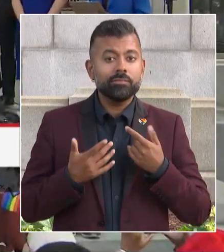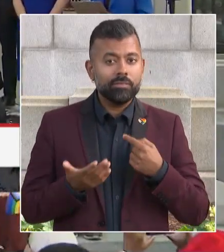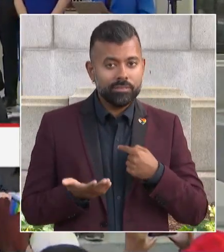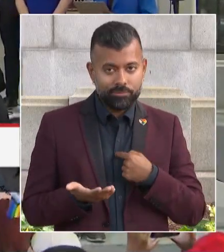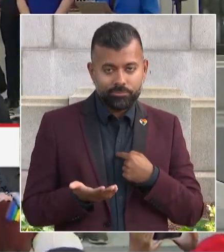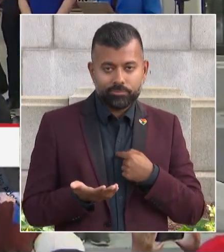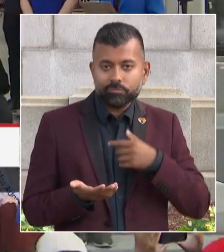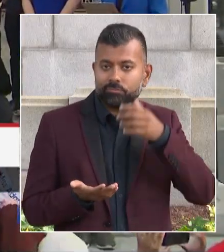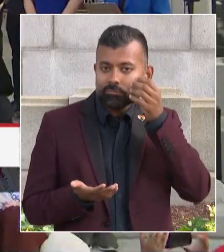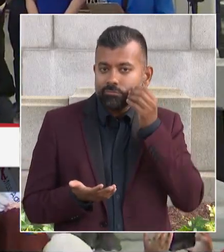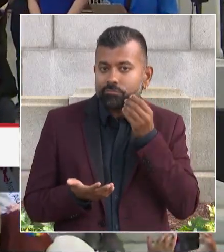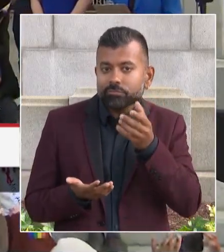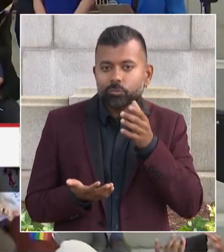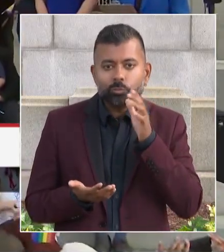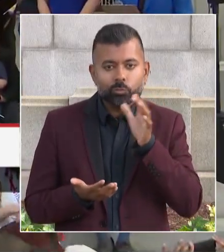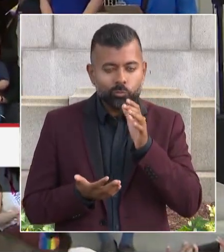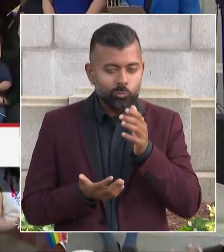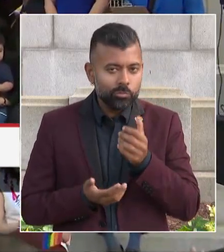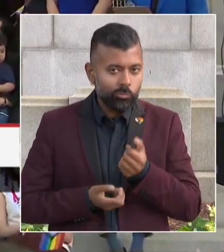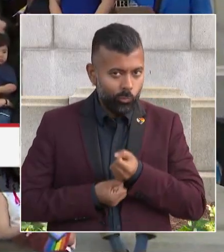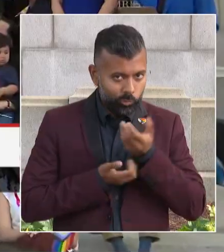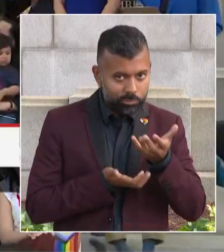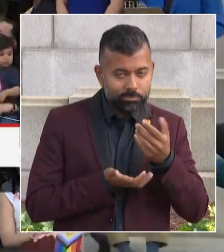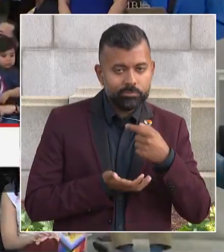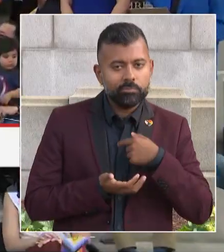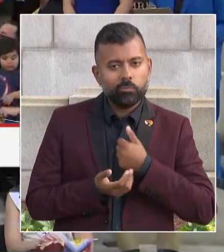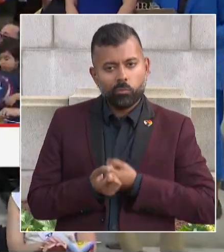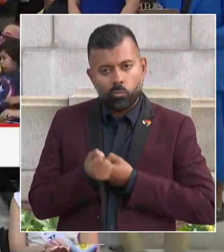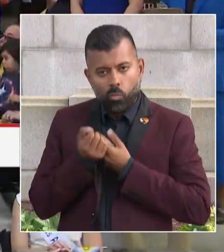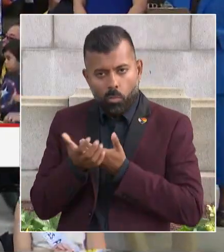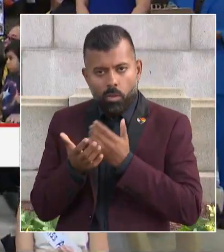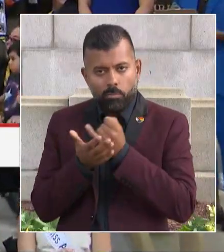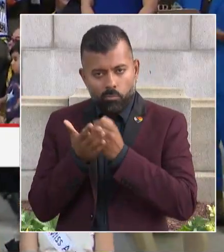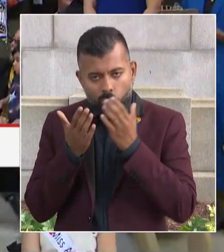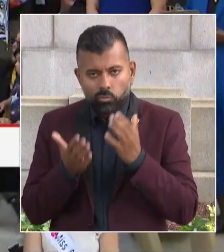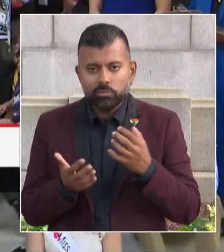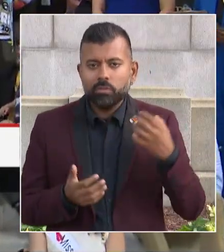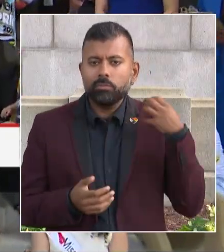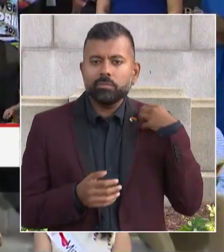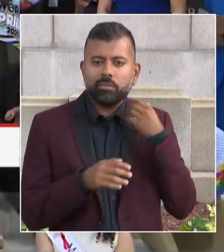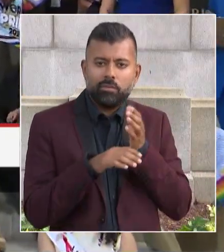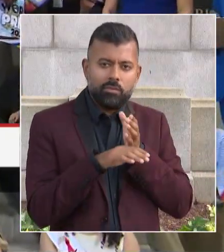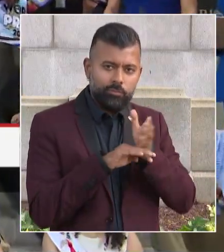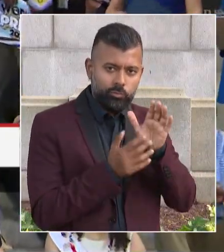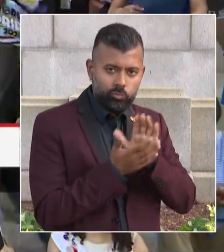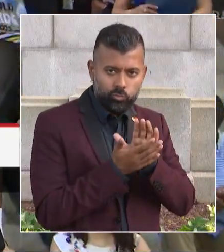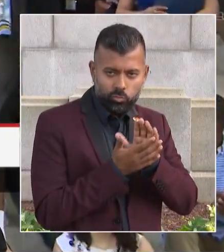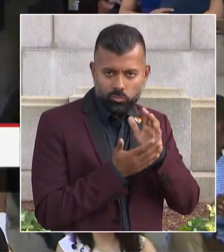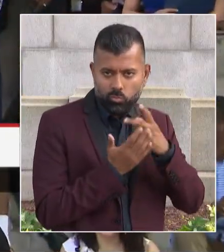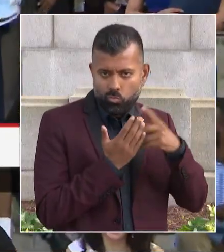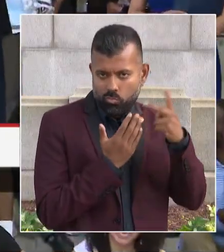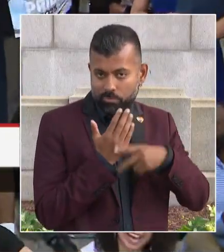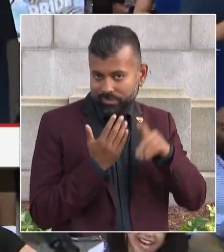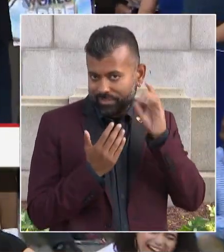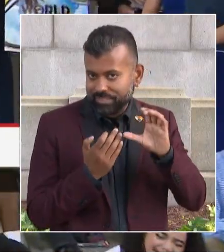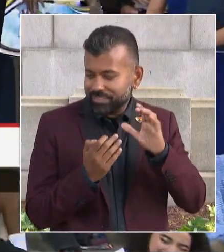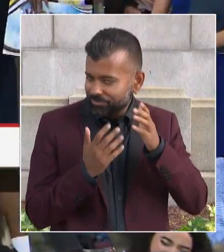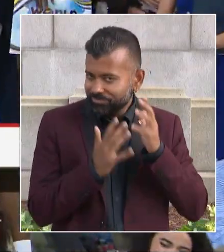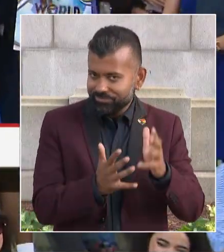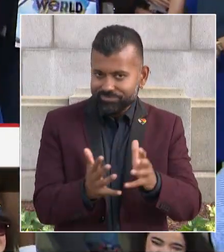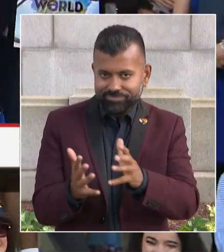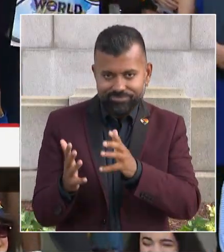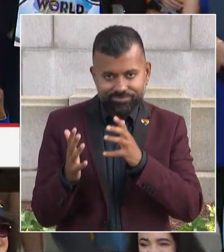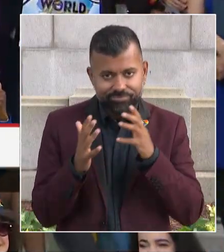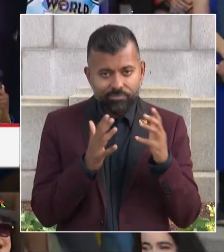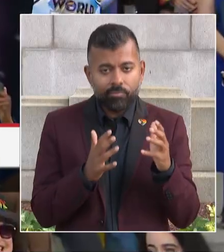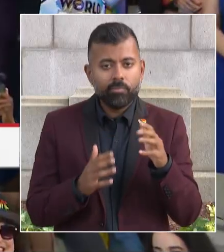Chief of Culture and Arts for an amazing after-school program, DC Scores. Also, that's great. And also, Director of Poetry